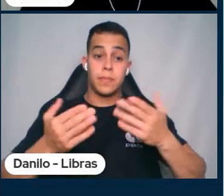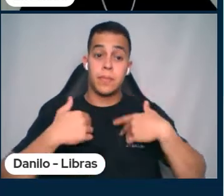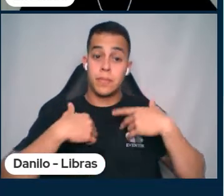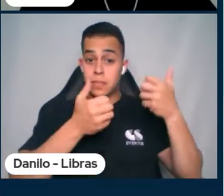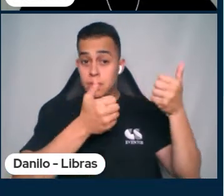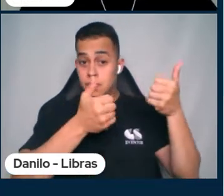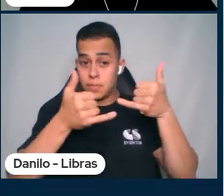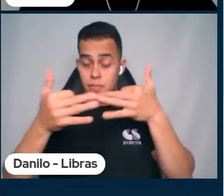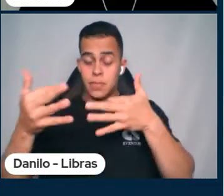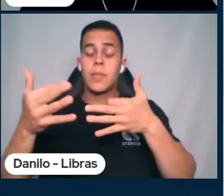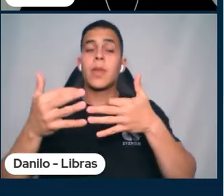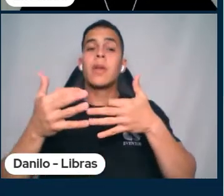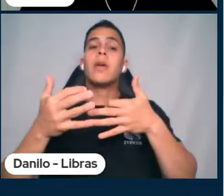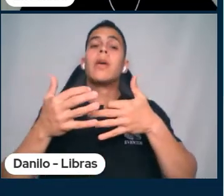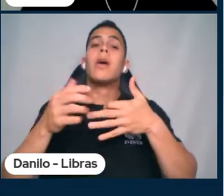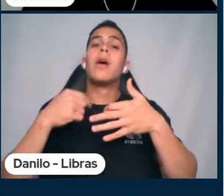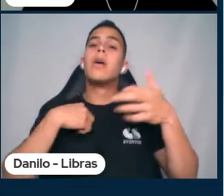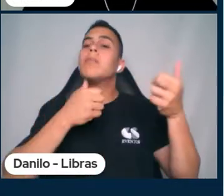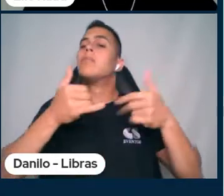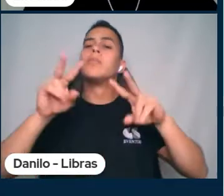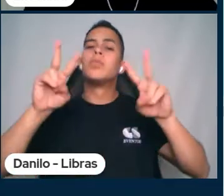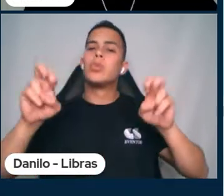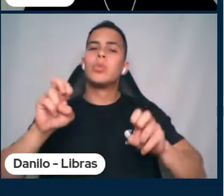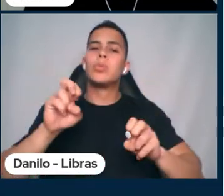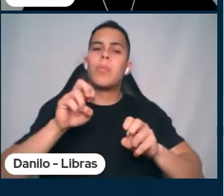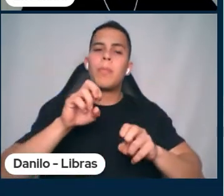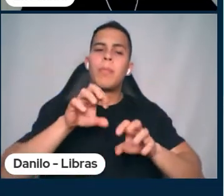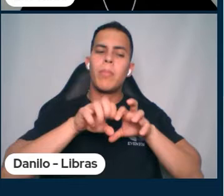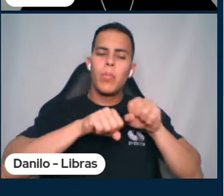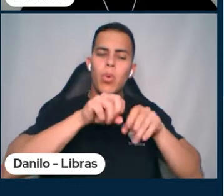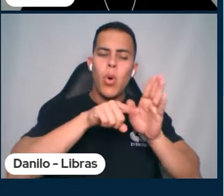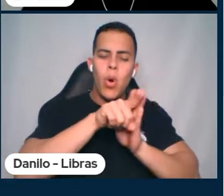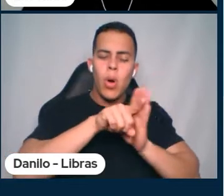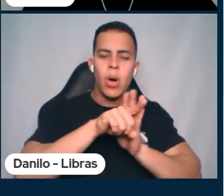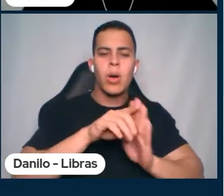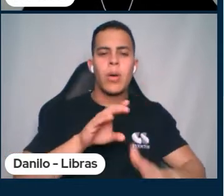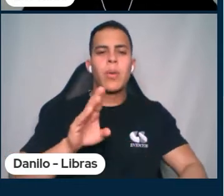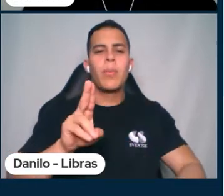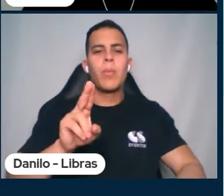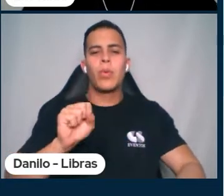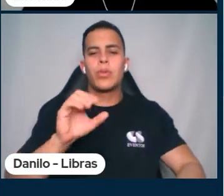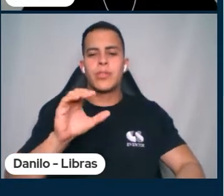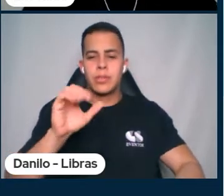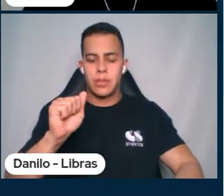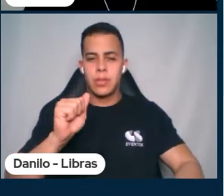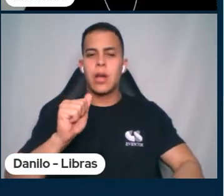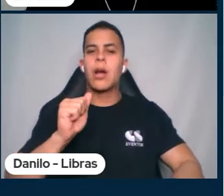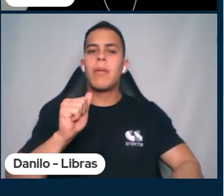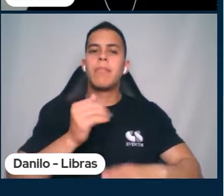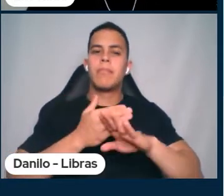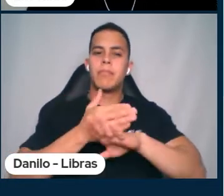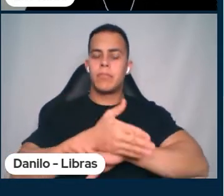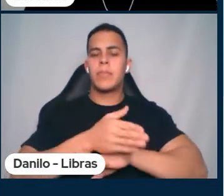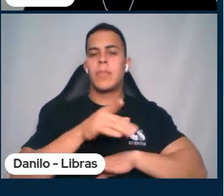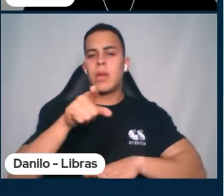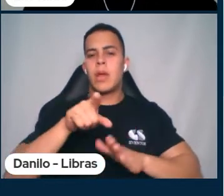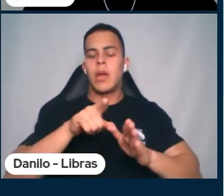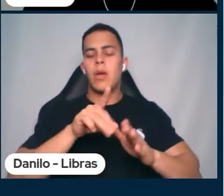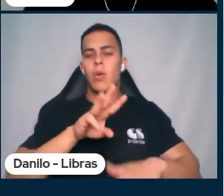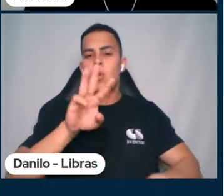You don't need to know anything about GPT-3. It can be any query. So now we're talking